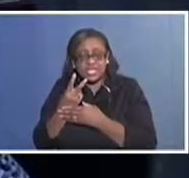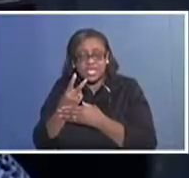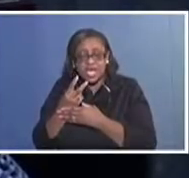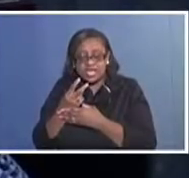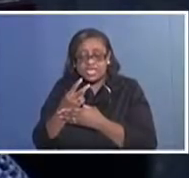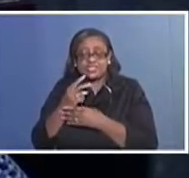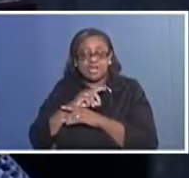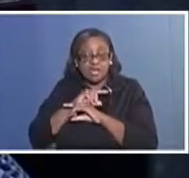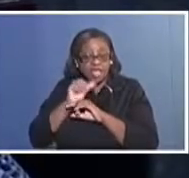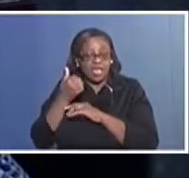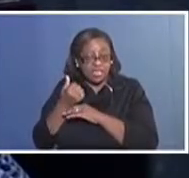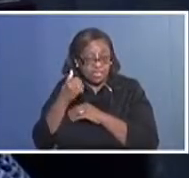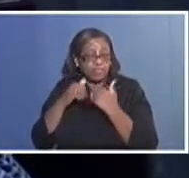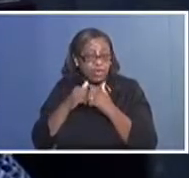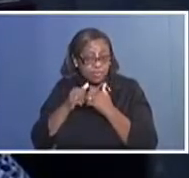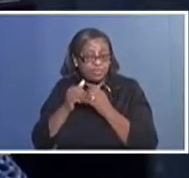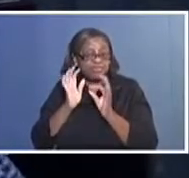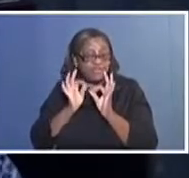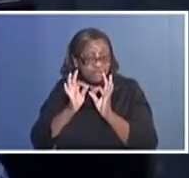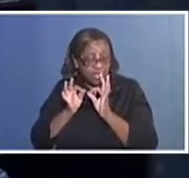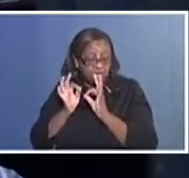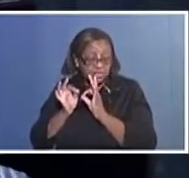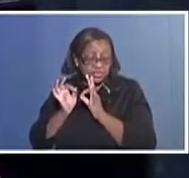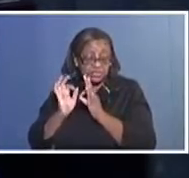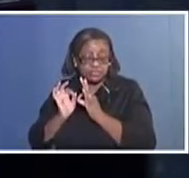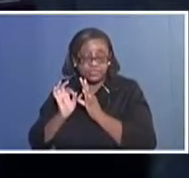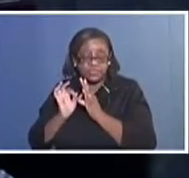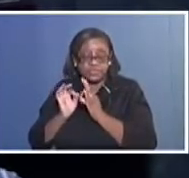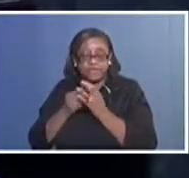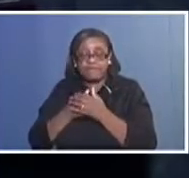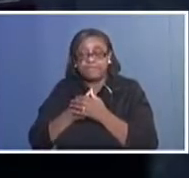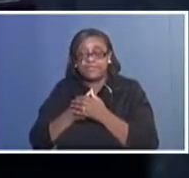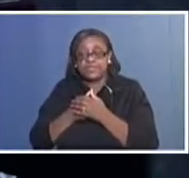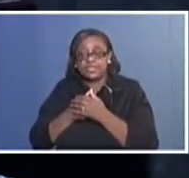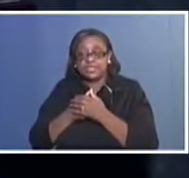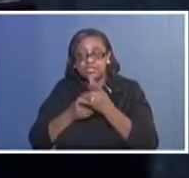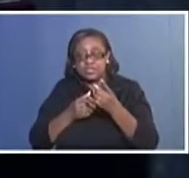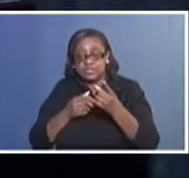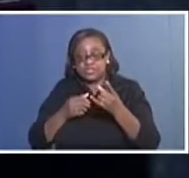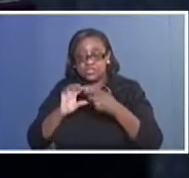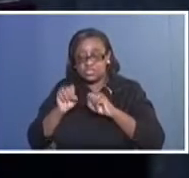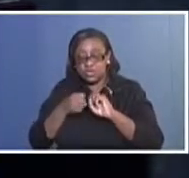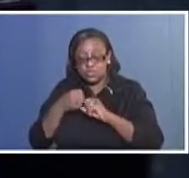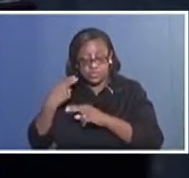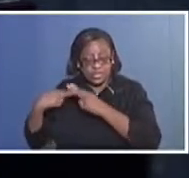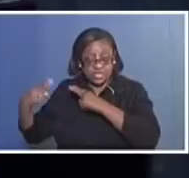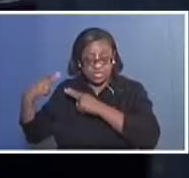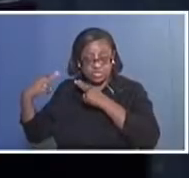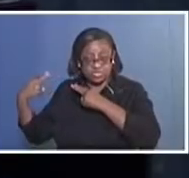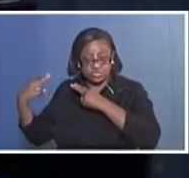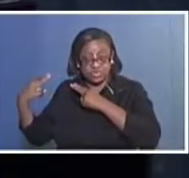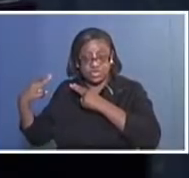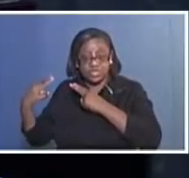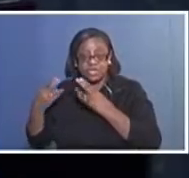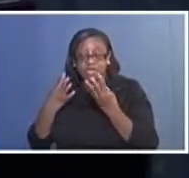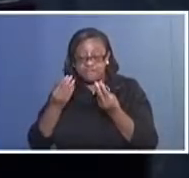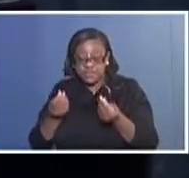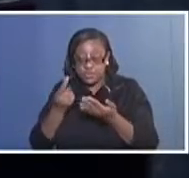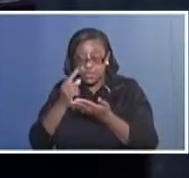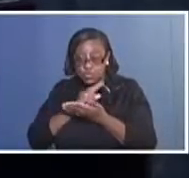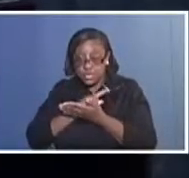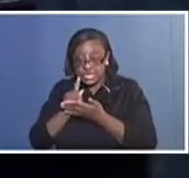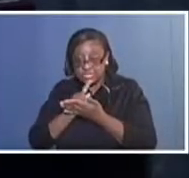and credits better communication as key to making progress. From our immediate history, looking over the past a few